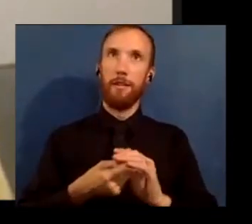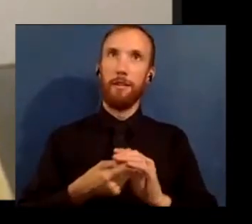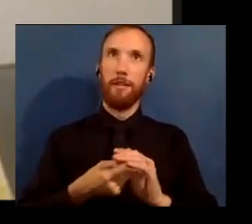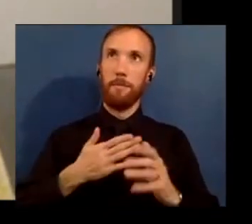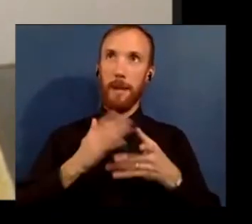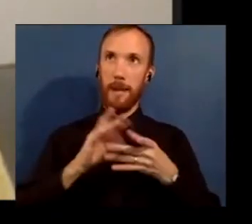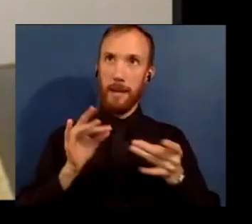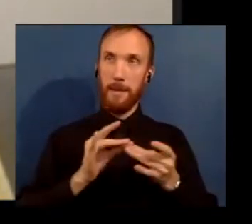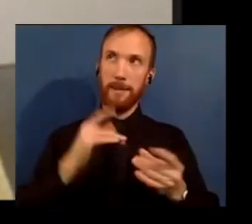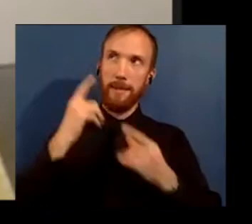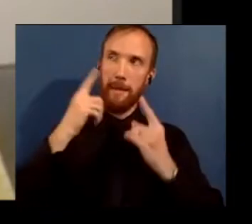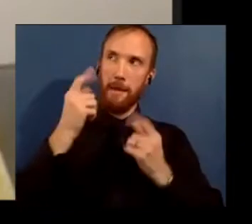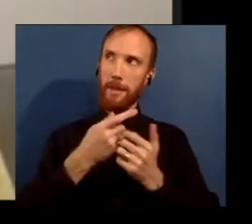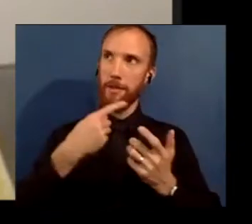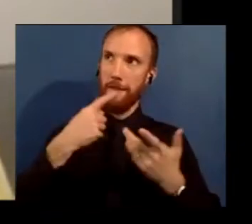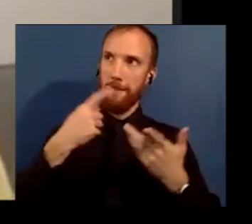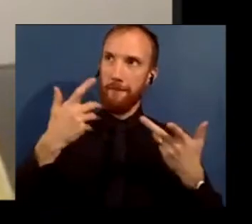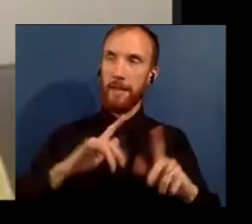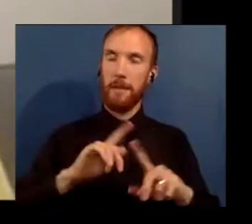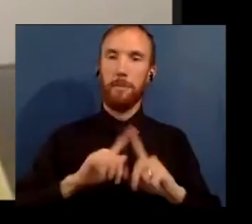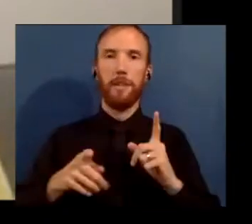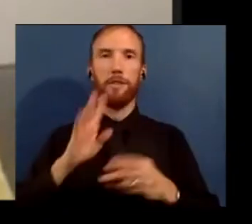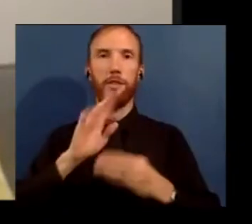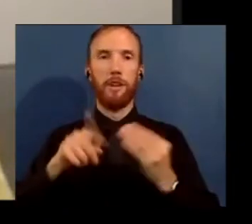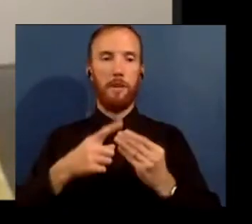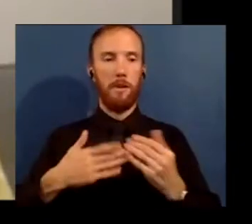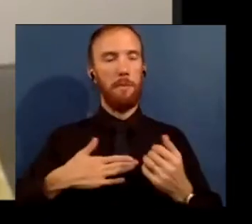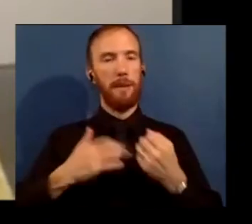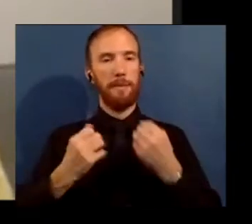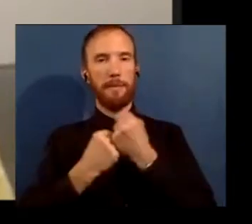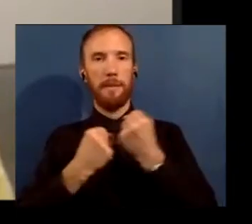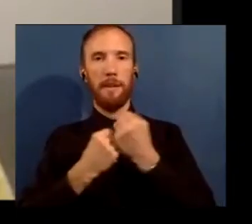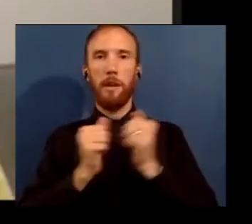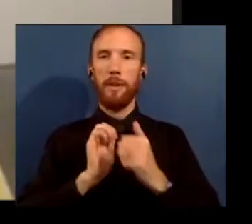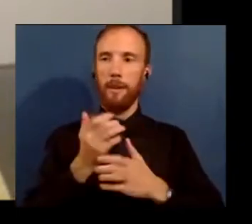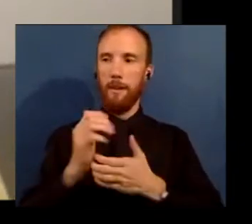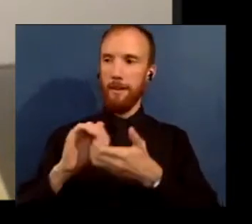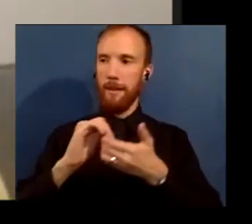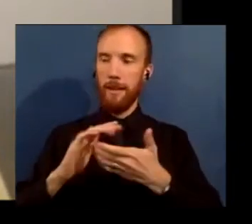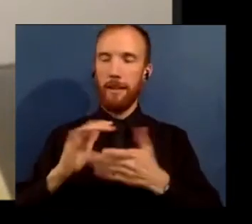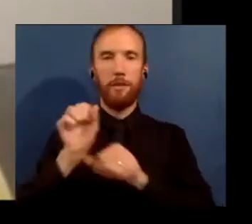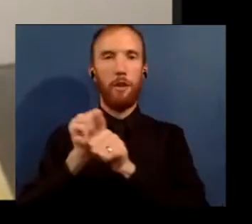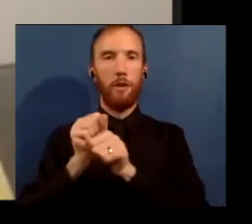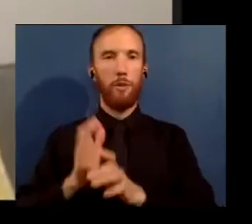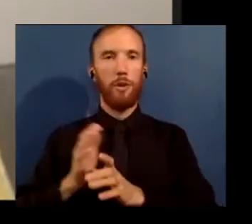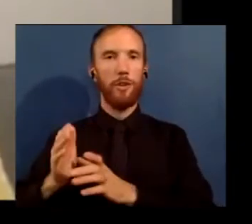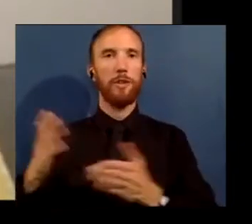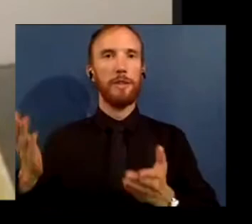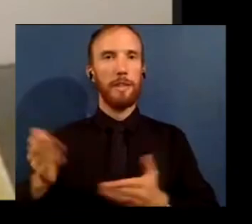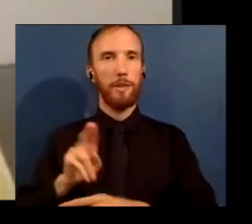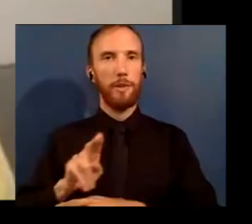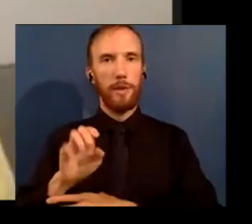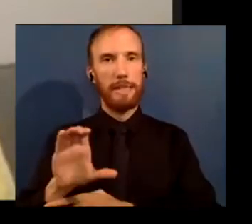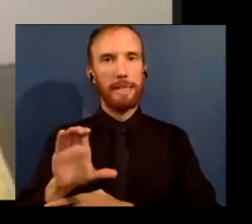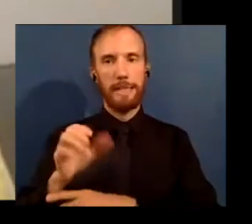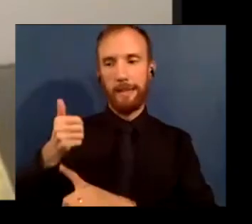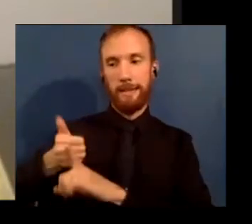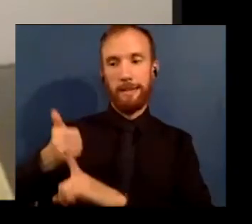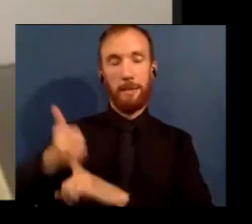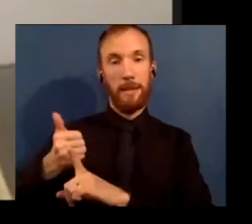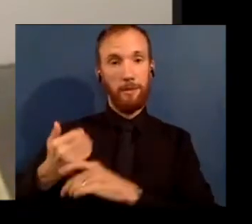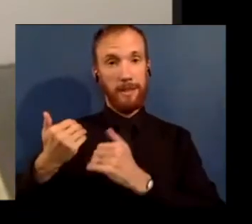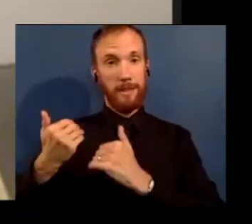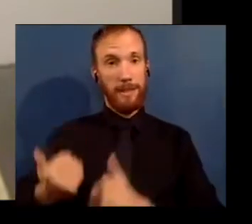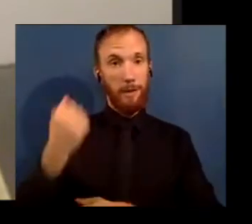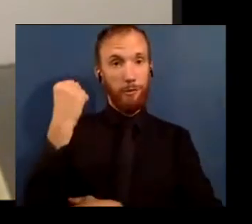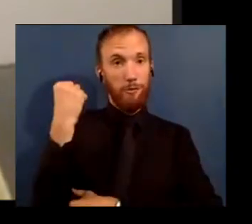is to make a statement of my solidarity with our colleagues and coworkers here at UIC who are currently on strike right